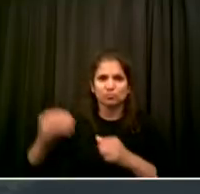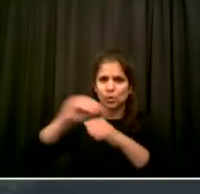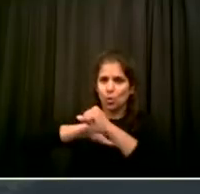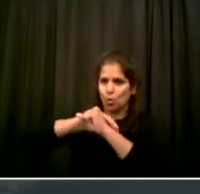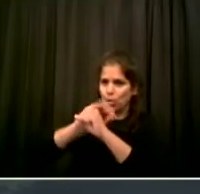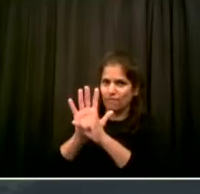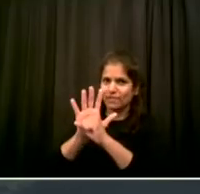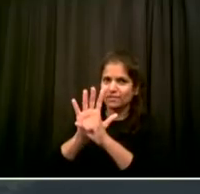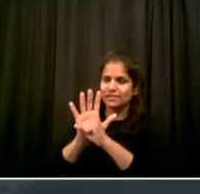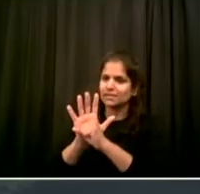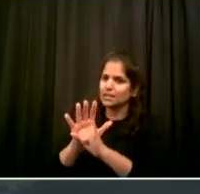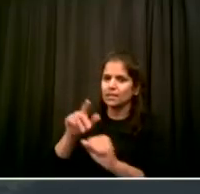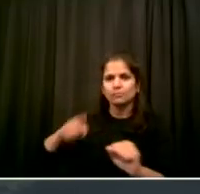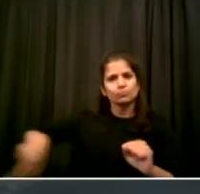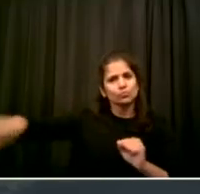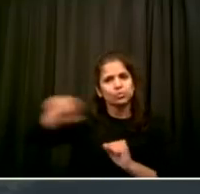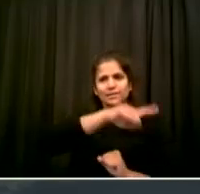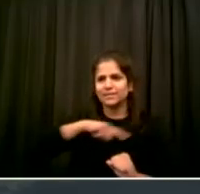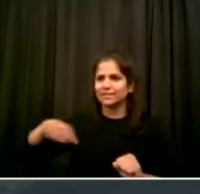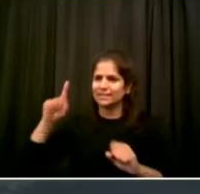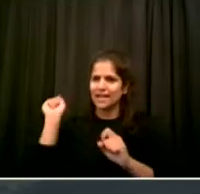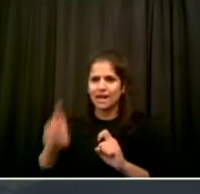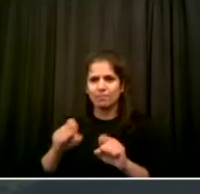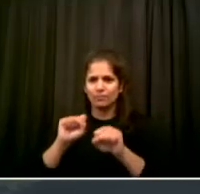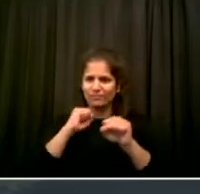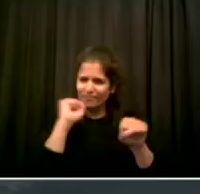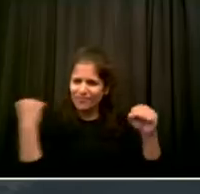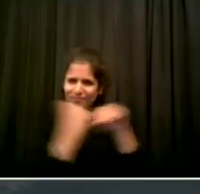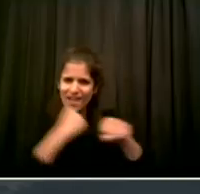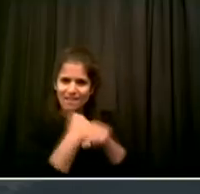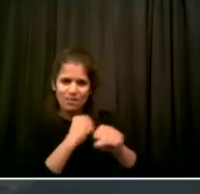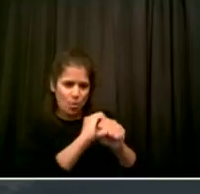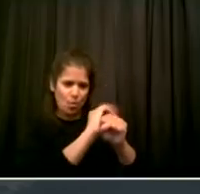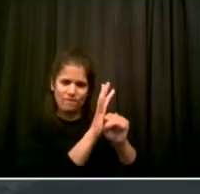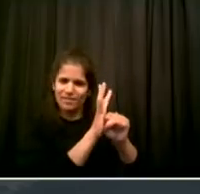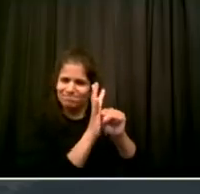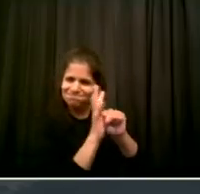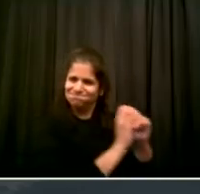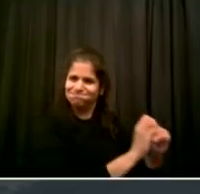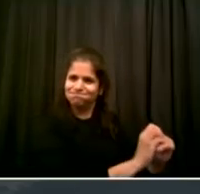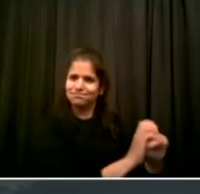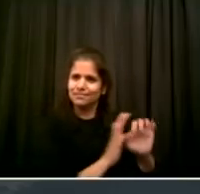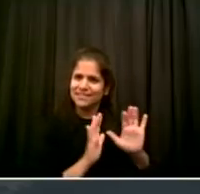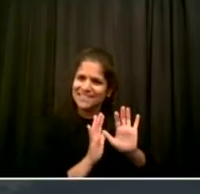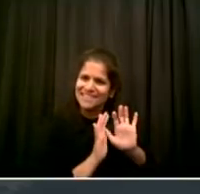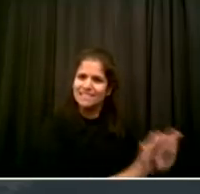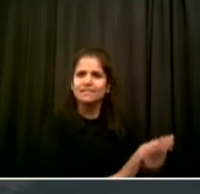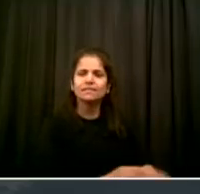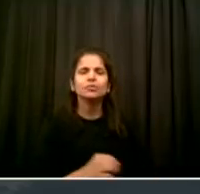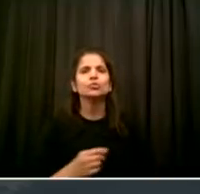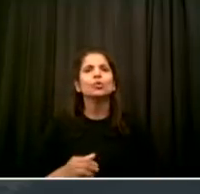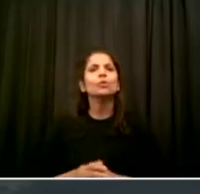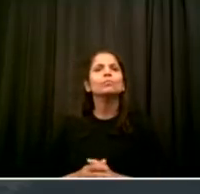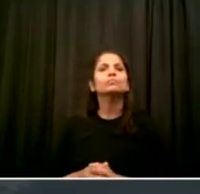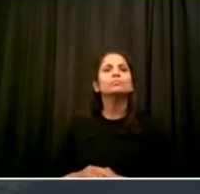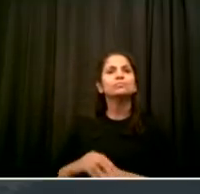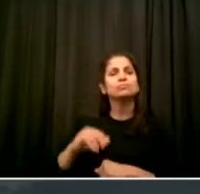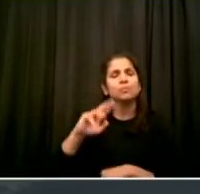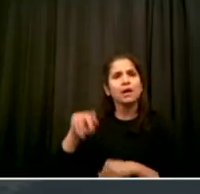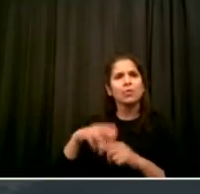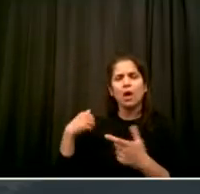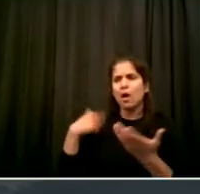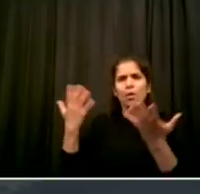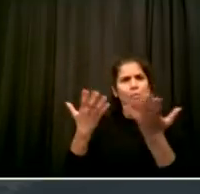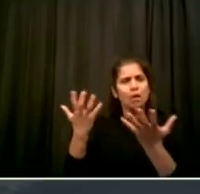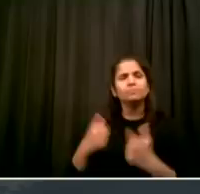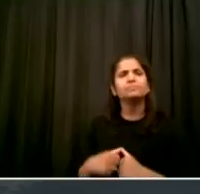restart, let's, of course, always think about the horrible physical toll this disease has taken, the people we have